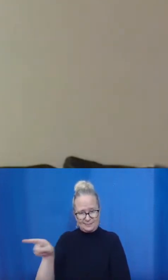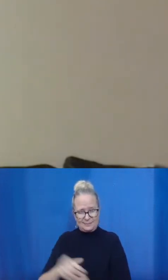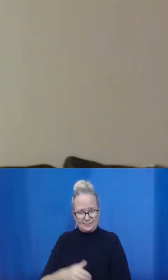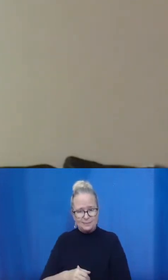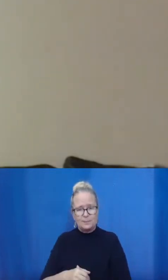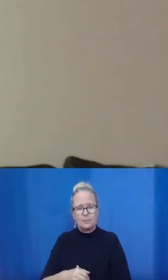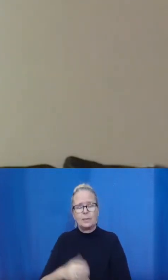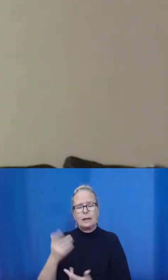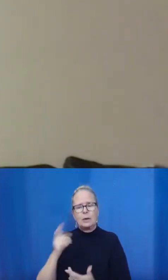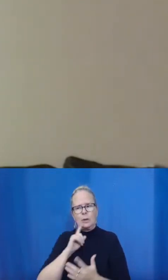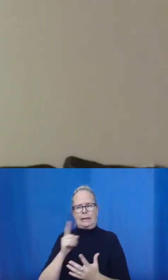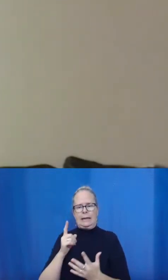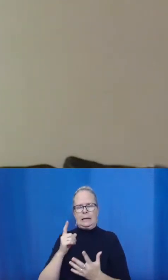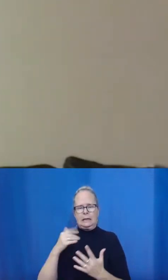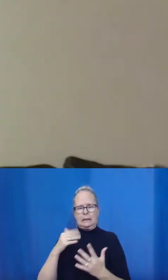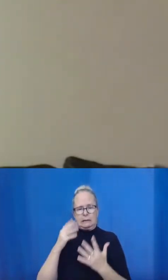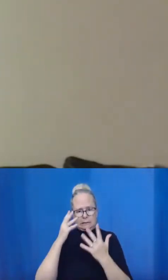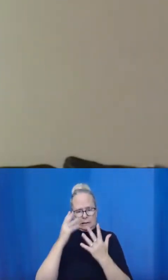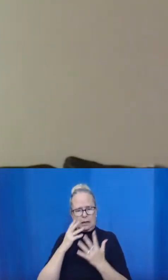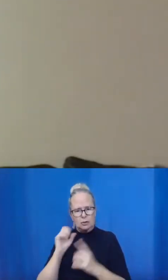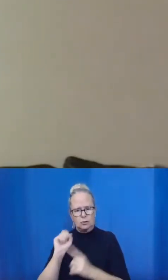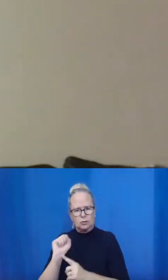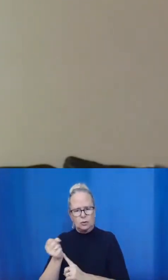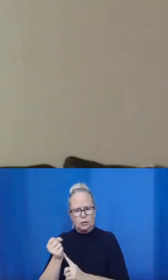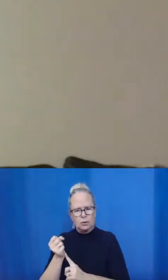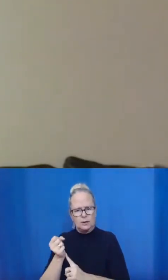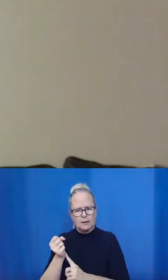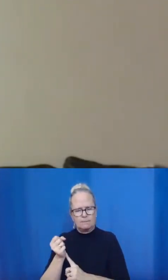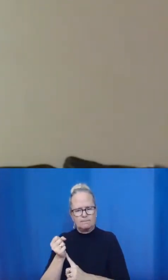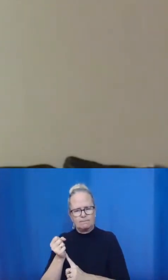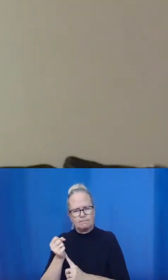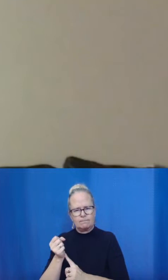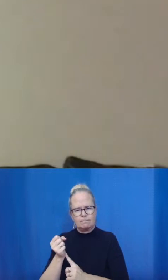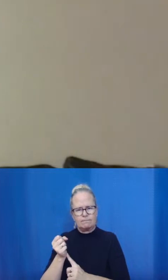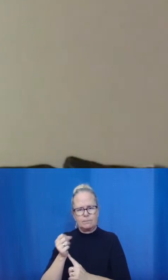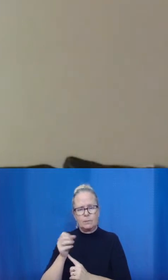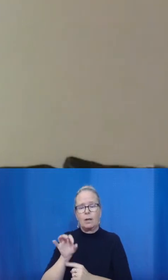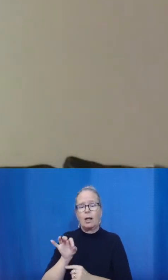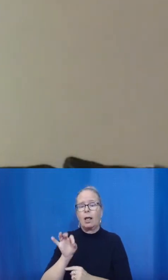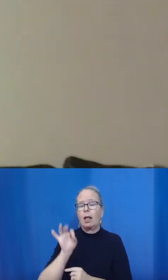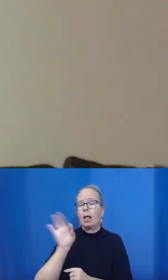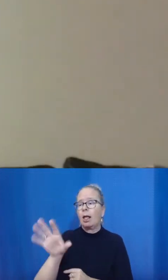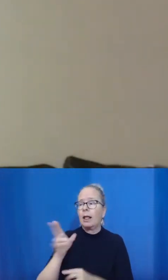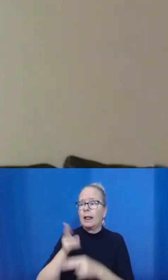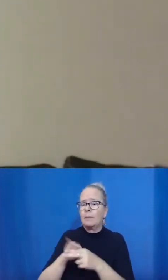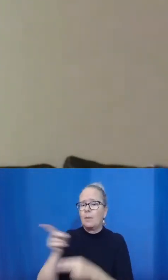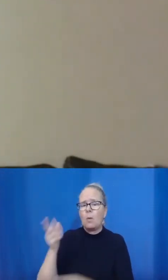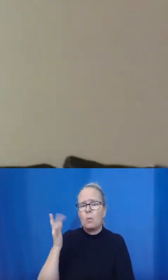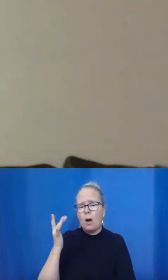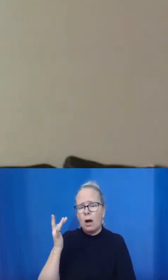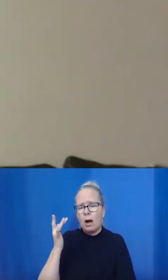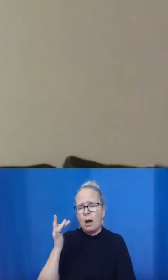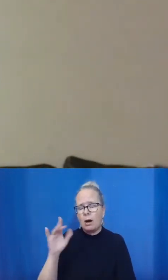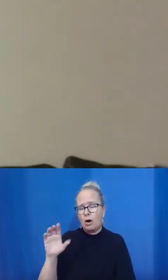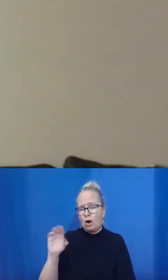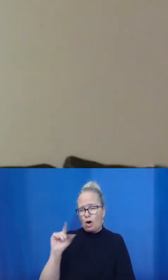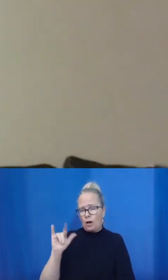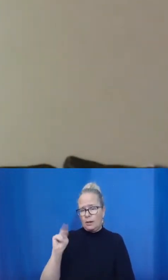known that he had the vaccine. Some people are tempted to conclude that the vaccine therefore does not work.